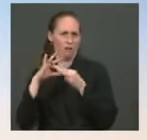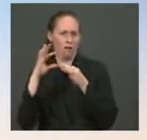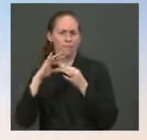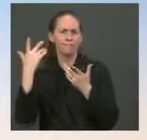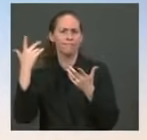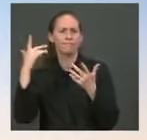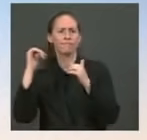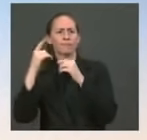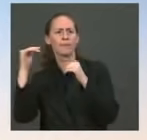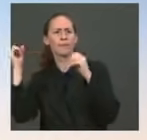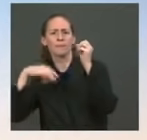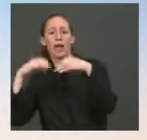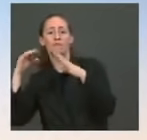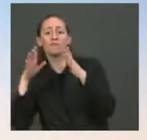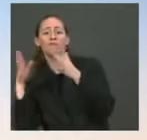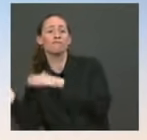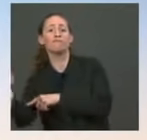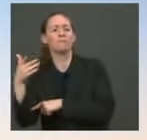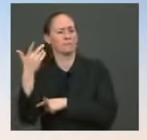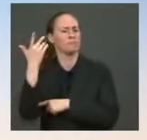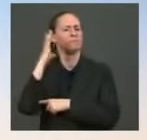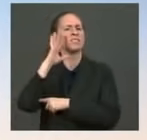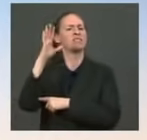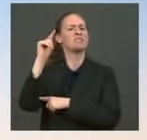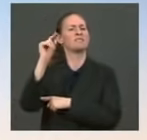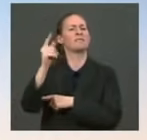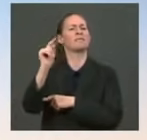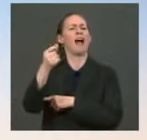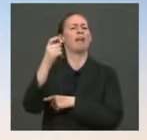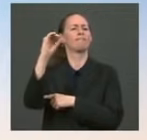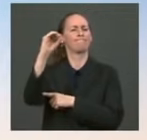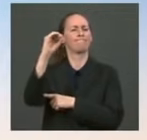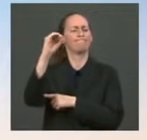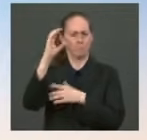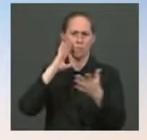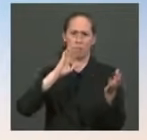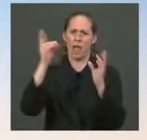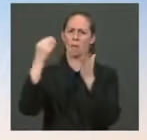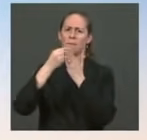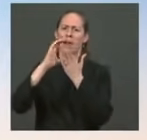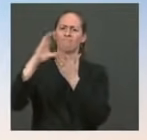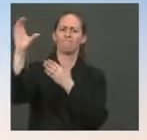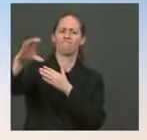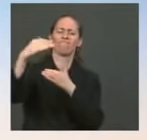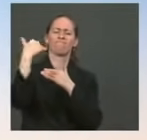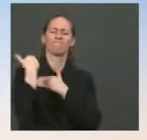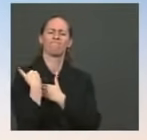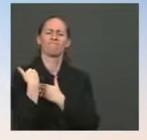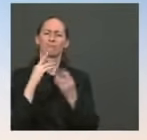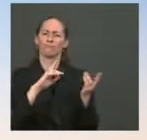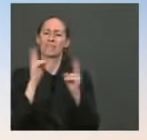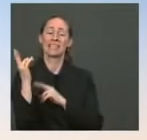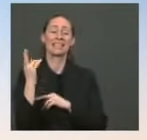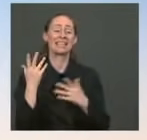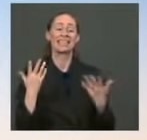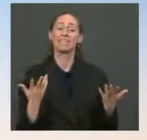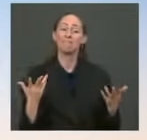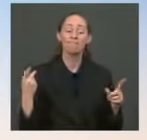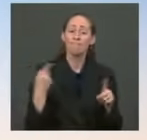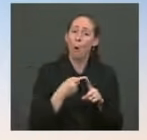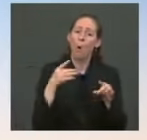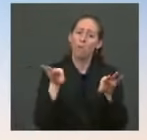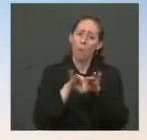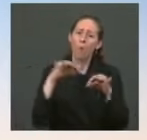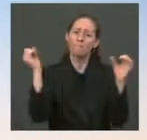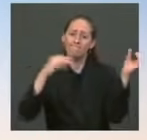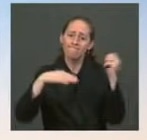There are a range of revenue options that can cover whatever the cost of the package looks like. But these are important discussions that need to be had.